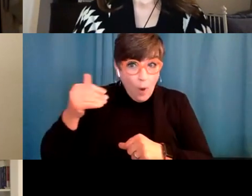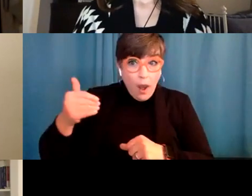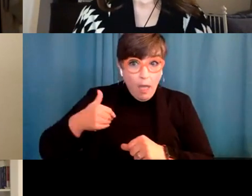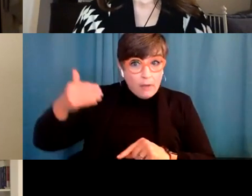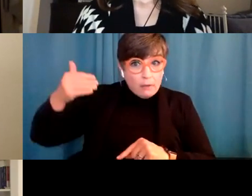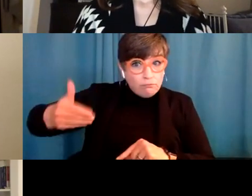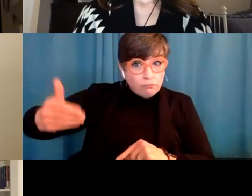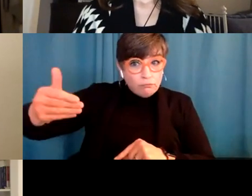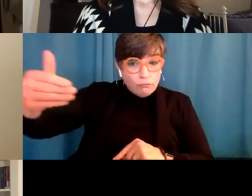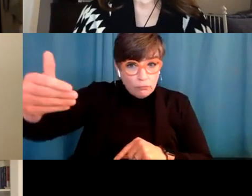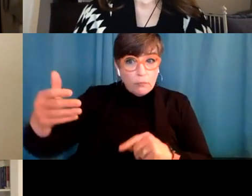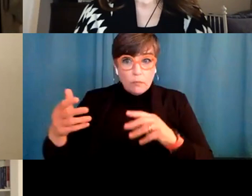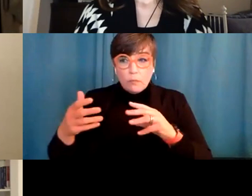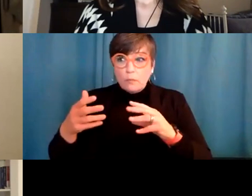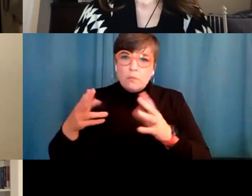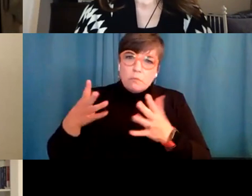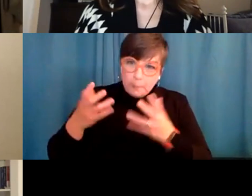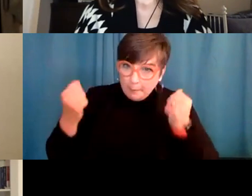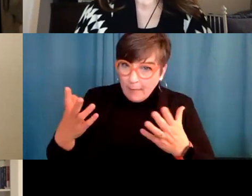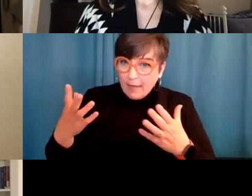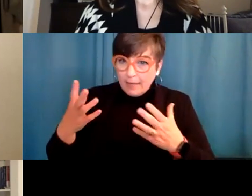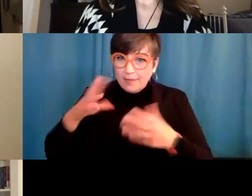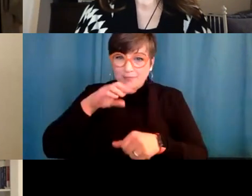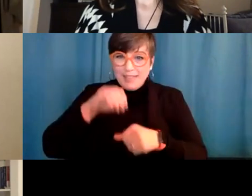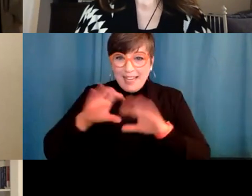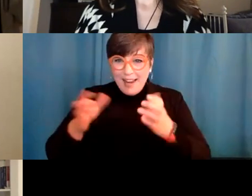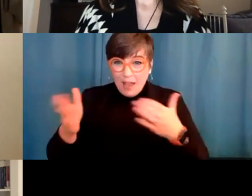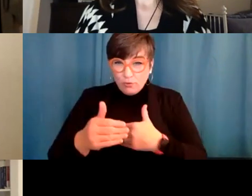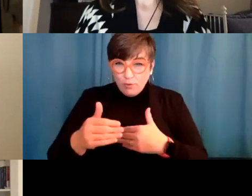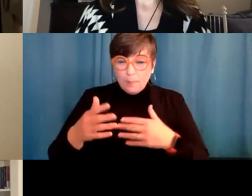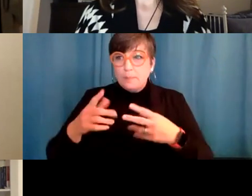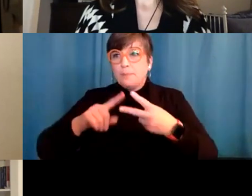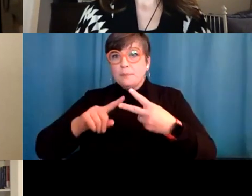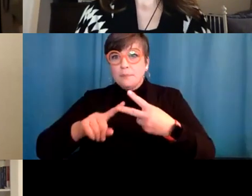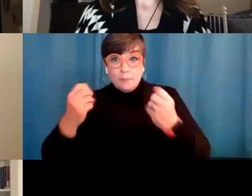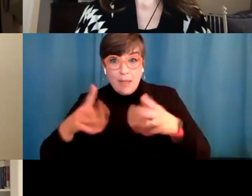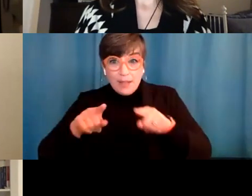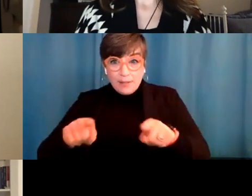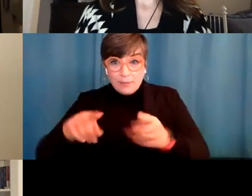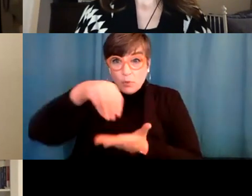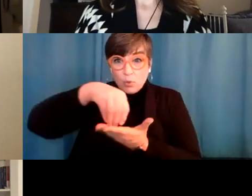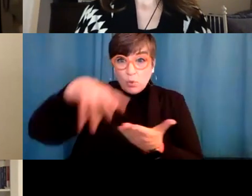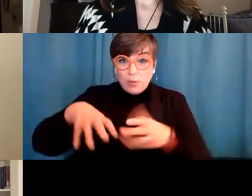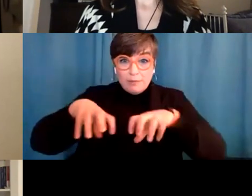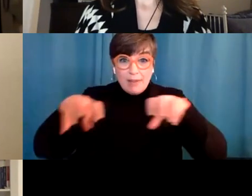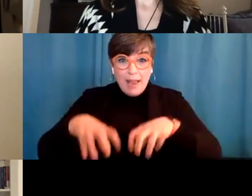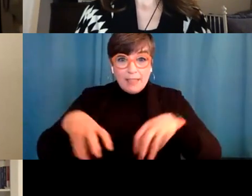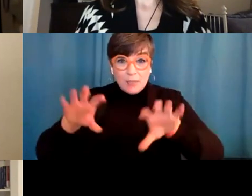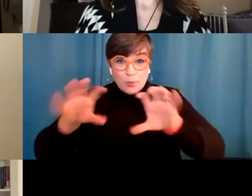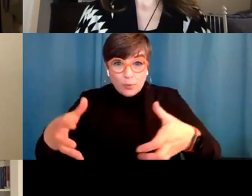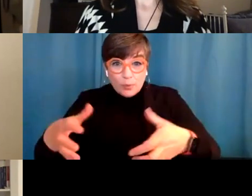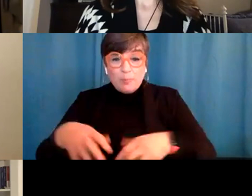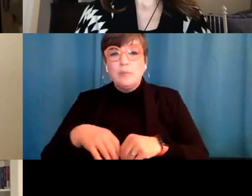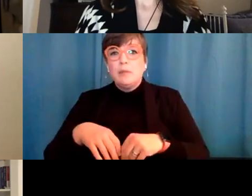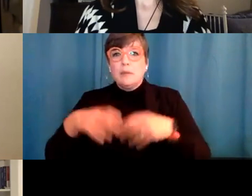moments, many of them, I'm sure, in our classrooms, many of them in the student activist groups that we have on